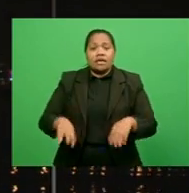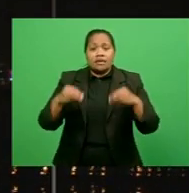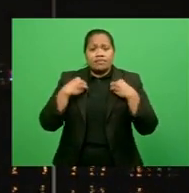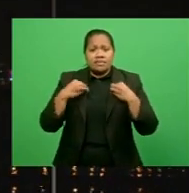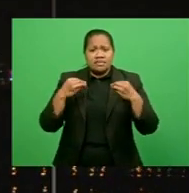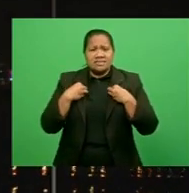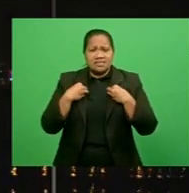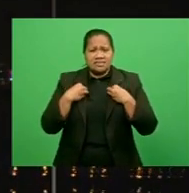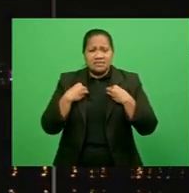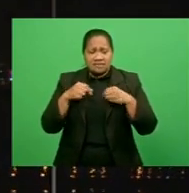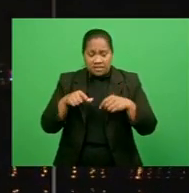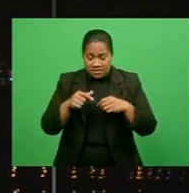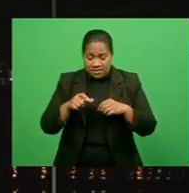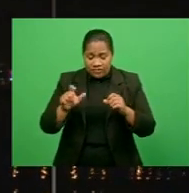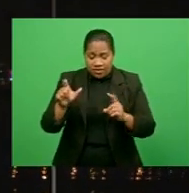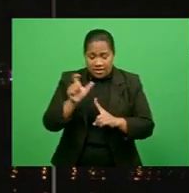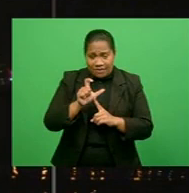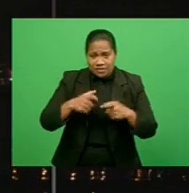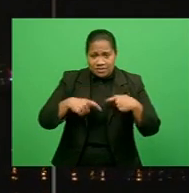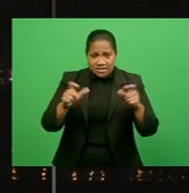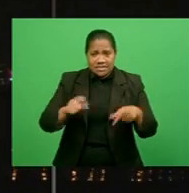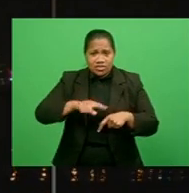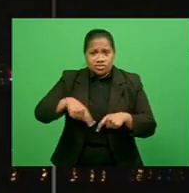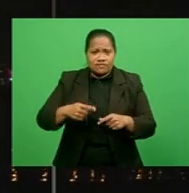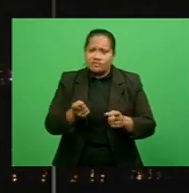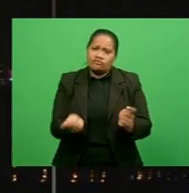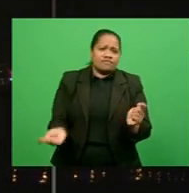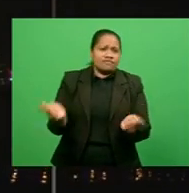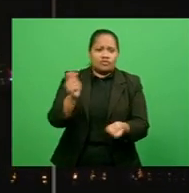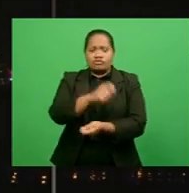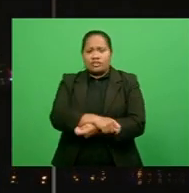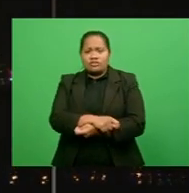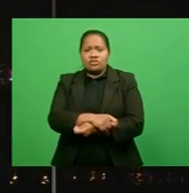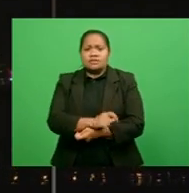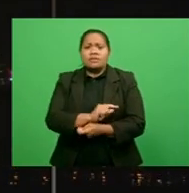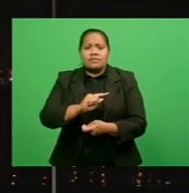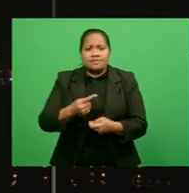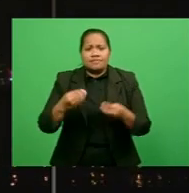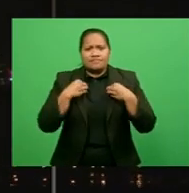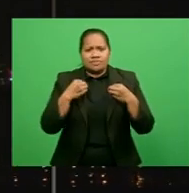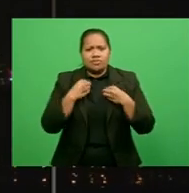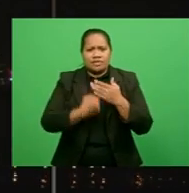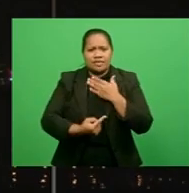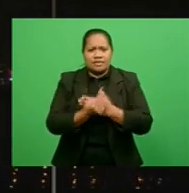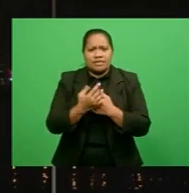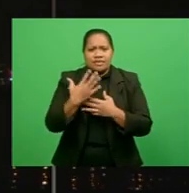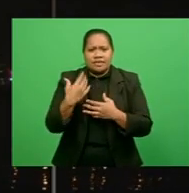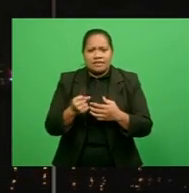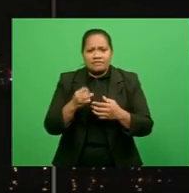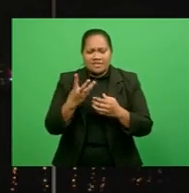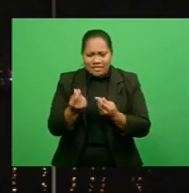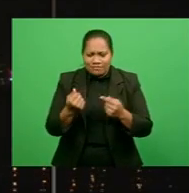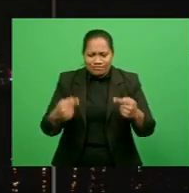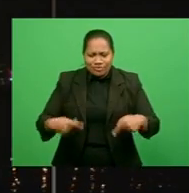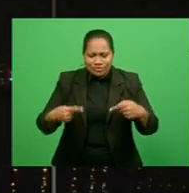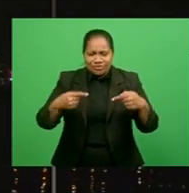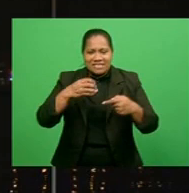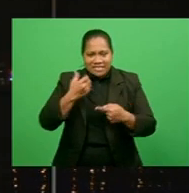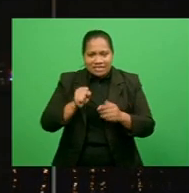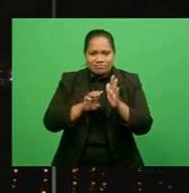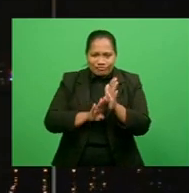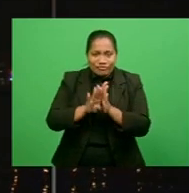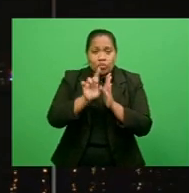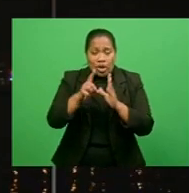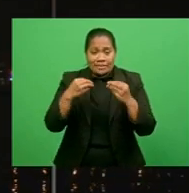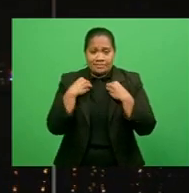has changed over the past 5 decades, but retailers with sound plans and a competitive edge are still thriving. One such